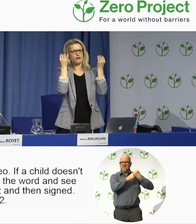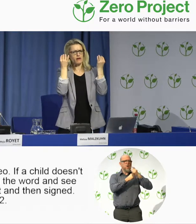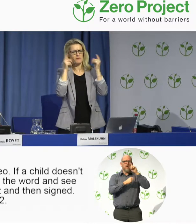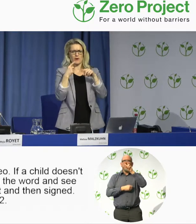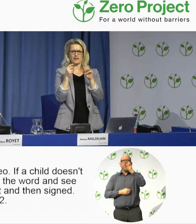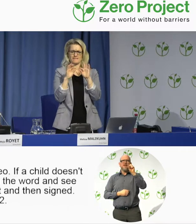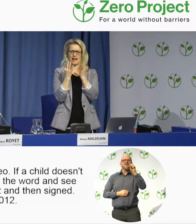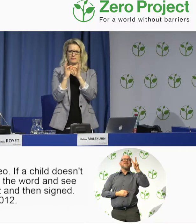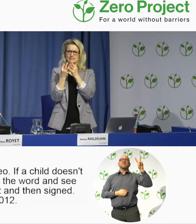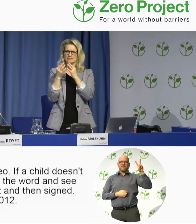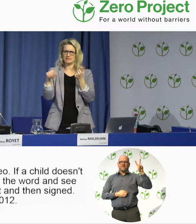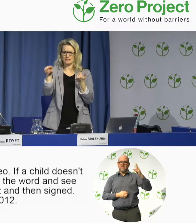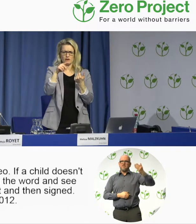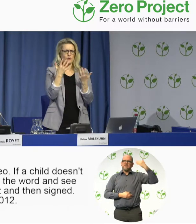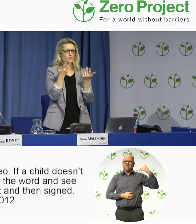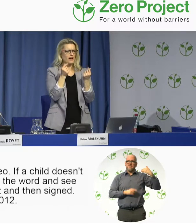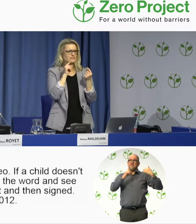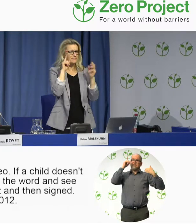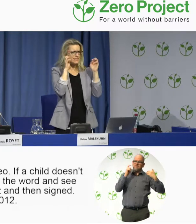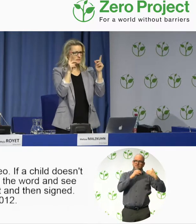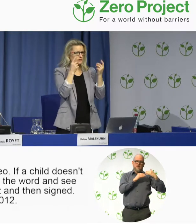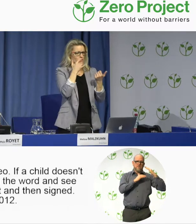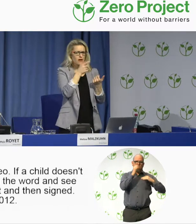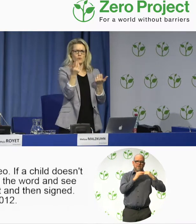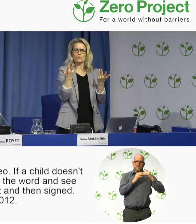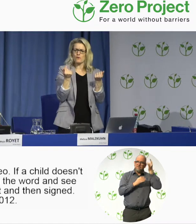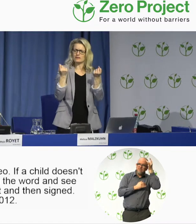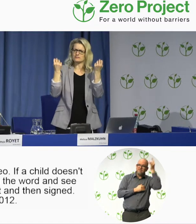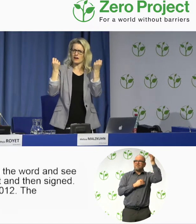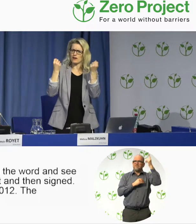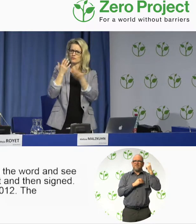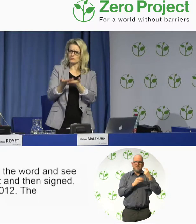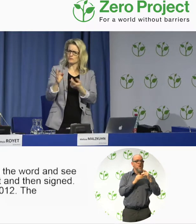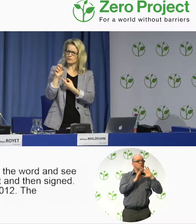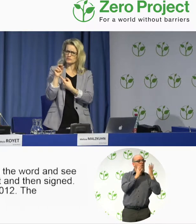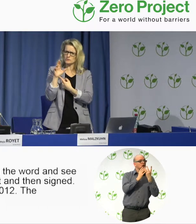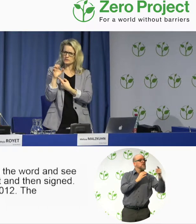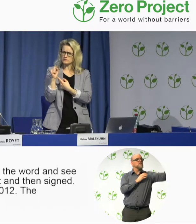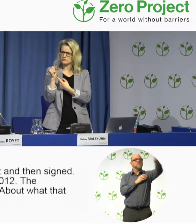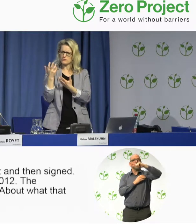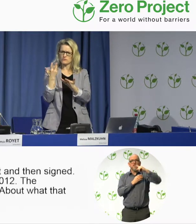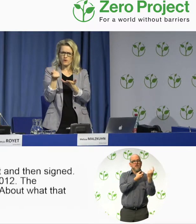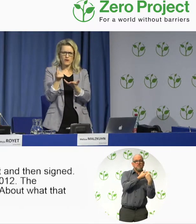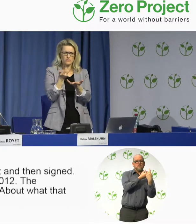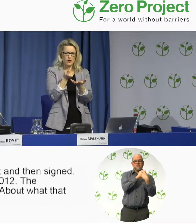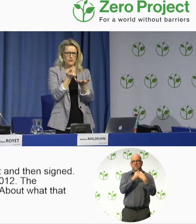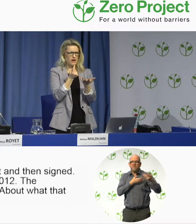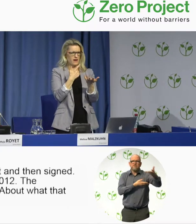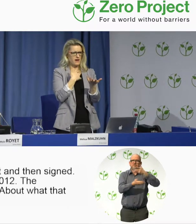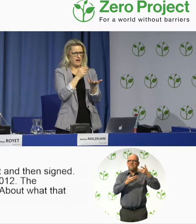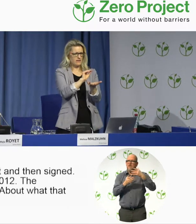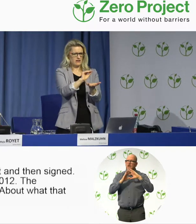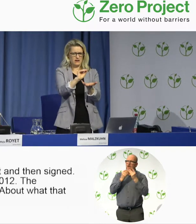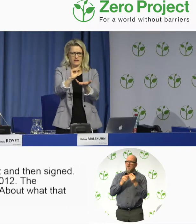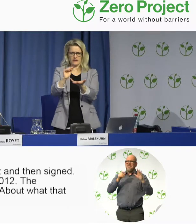The program has been expanded to 7 other countries, but think about what that means for the families and deaf education.